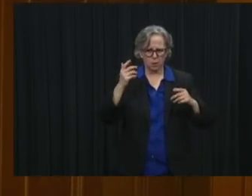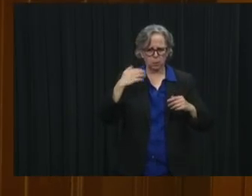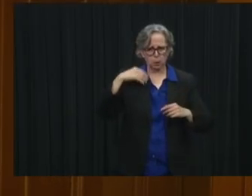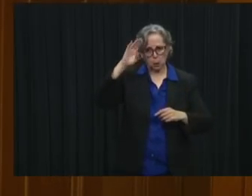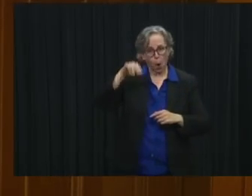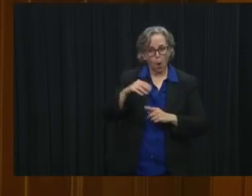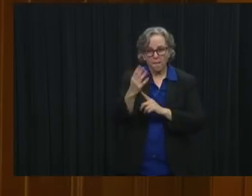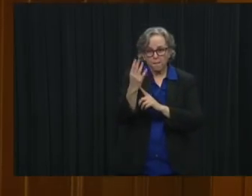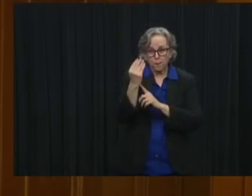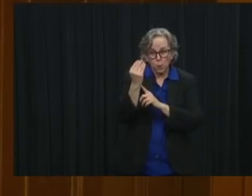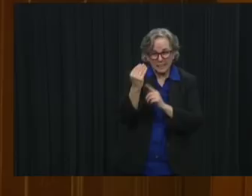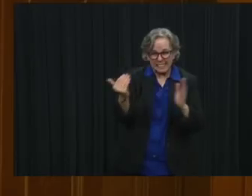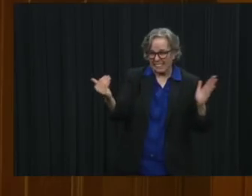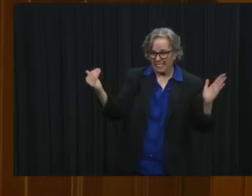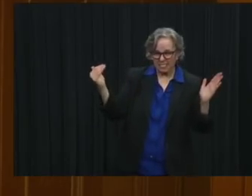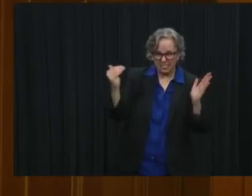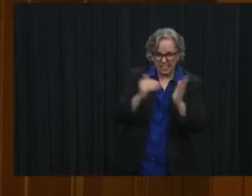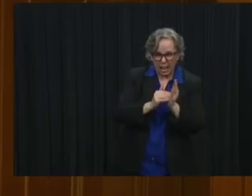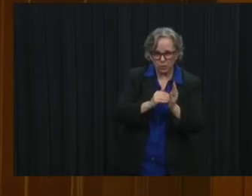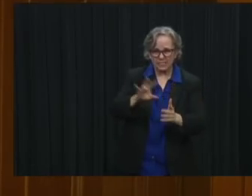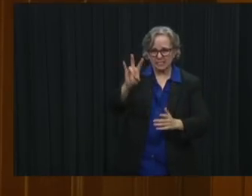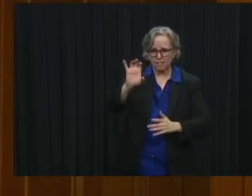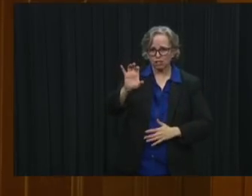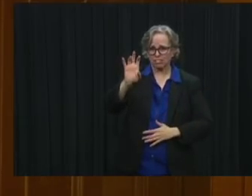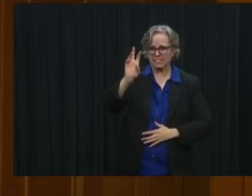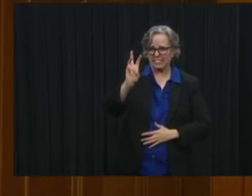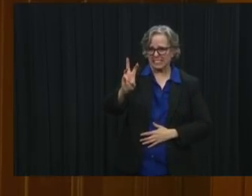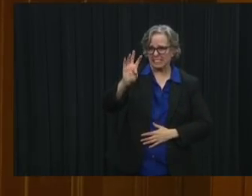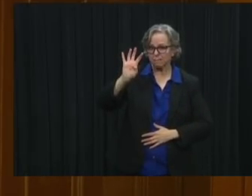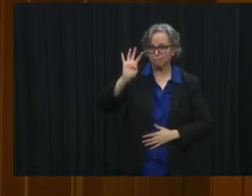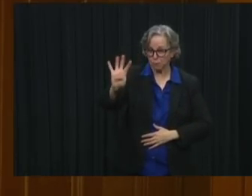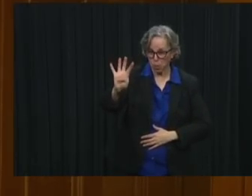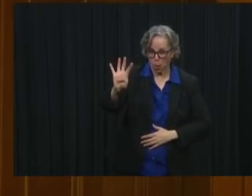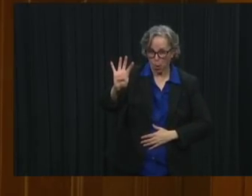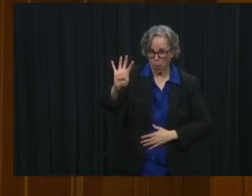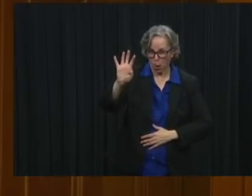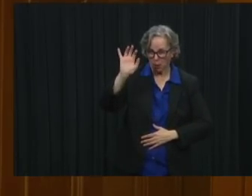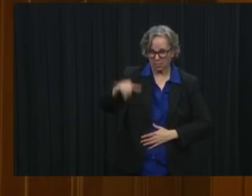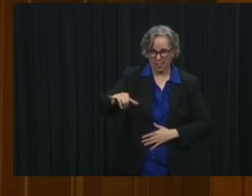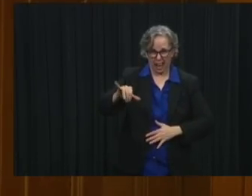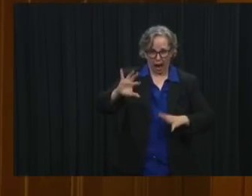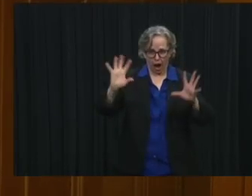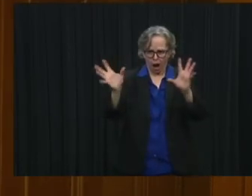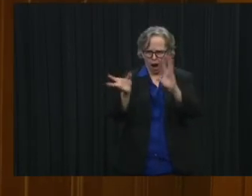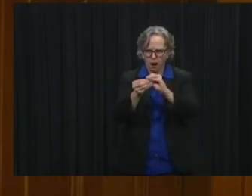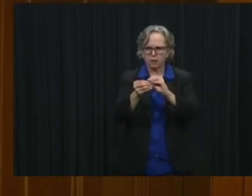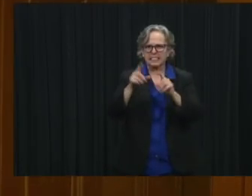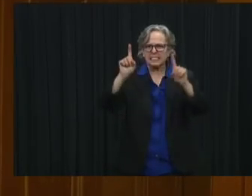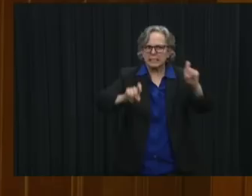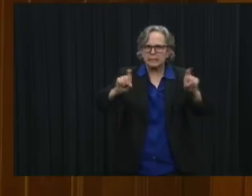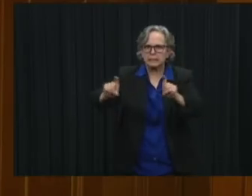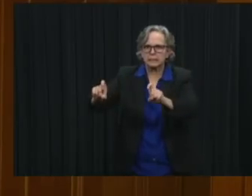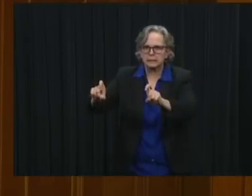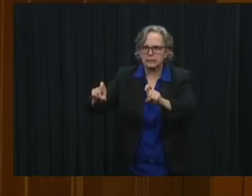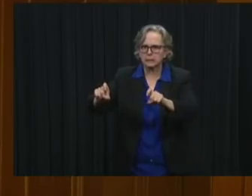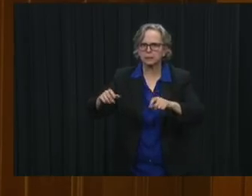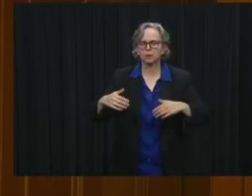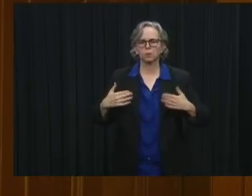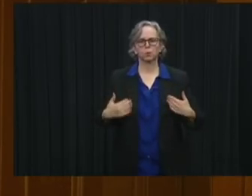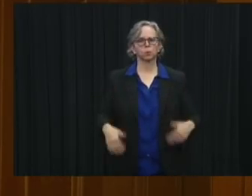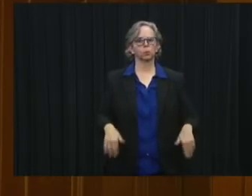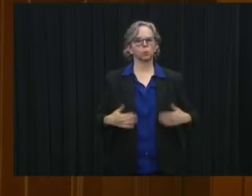14,764 as of today have been tested. We're still having trouble on the negative numbers. People are wanting to know how many negatives. I've seen